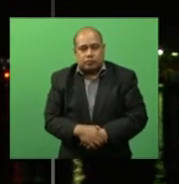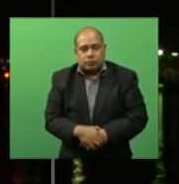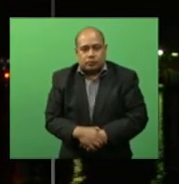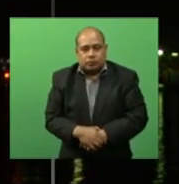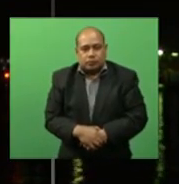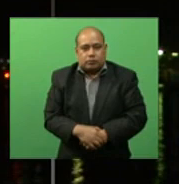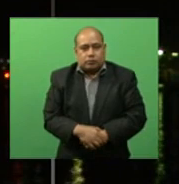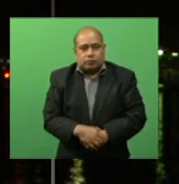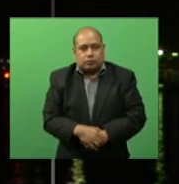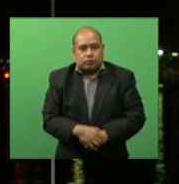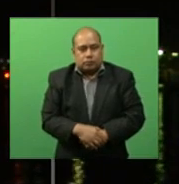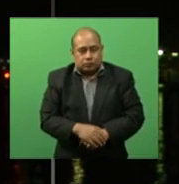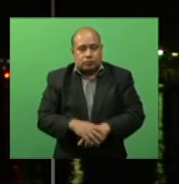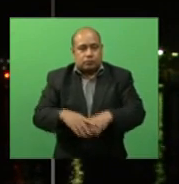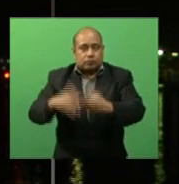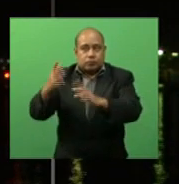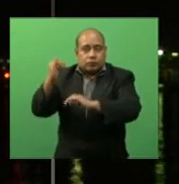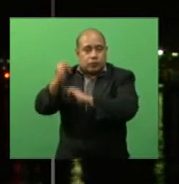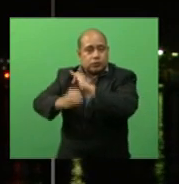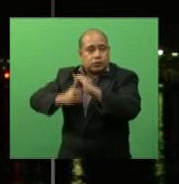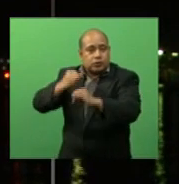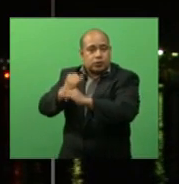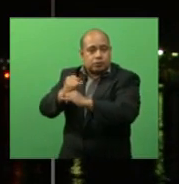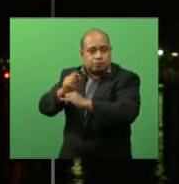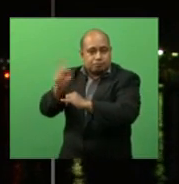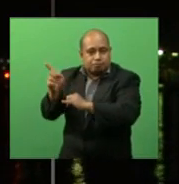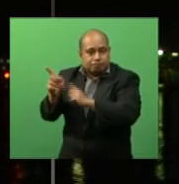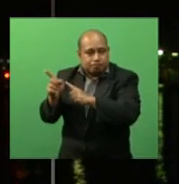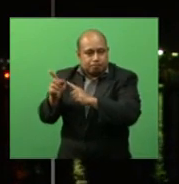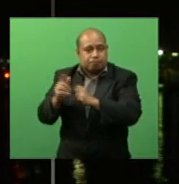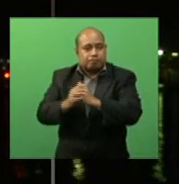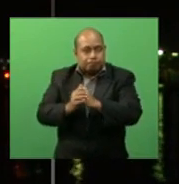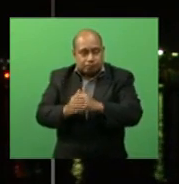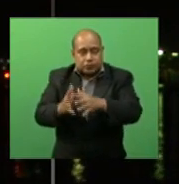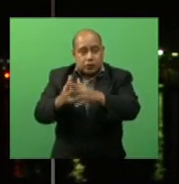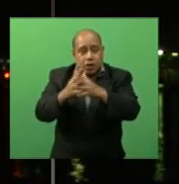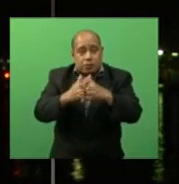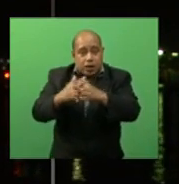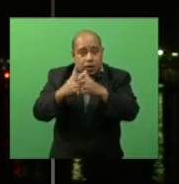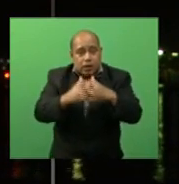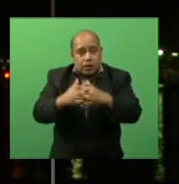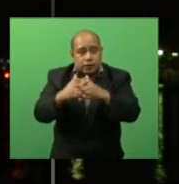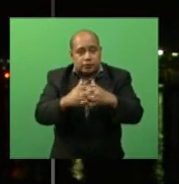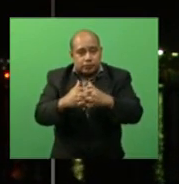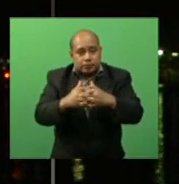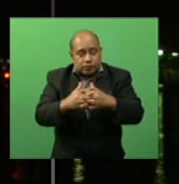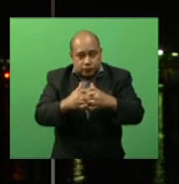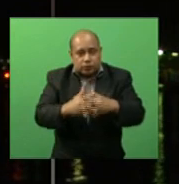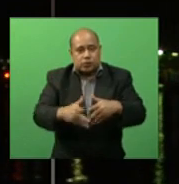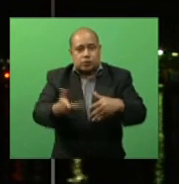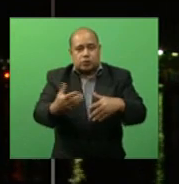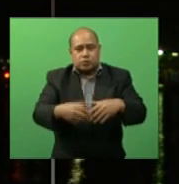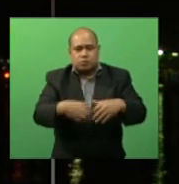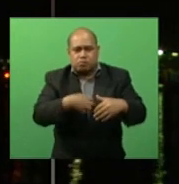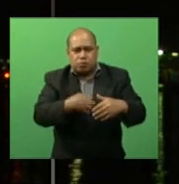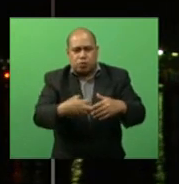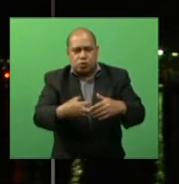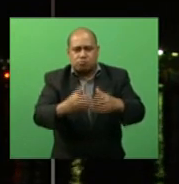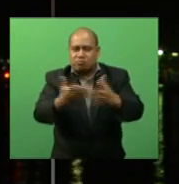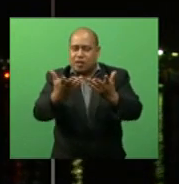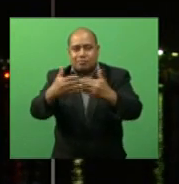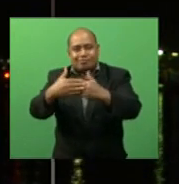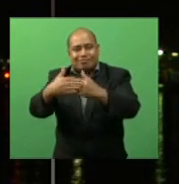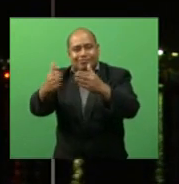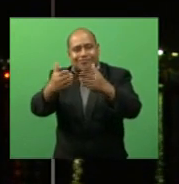Turning overseas, more than half of America's states are starting to reopen after weeks of lockdown, but it's proving divisive.